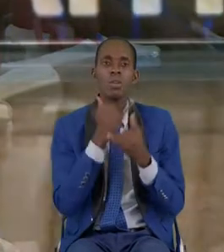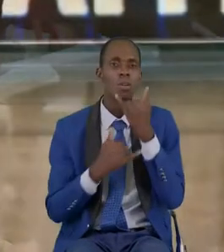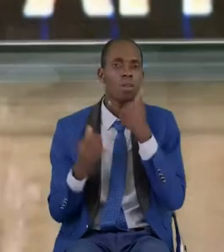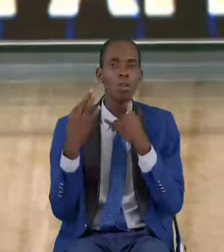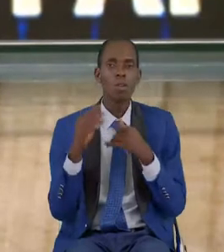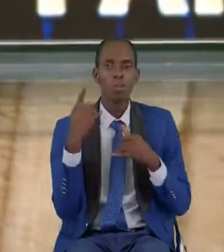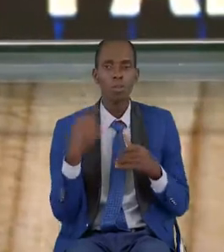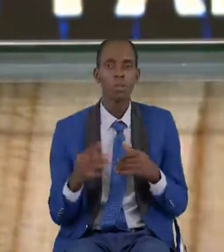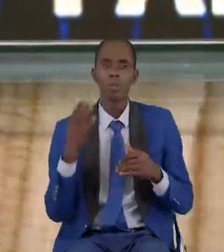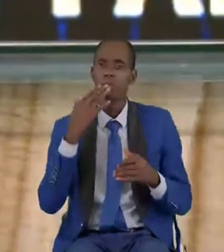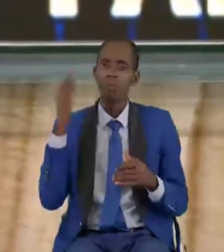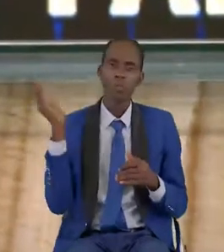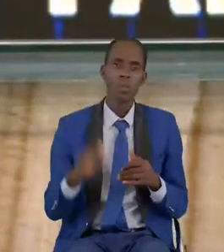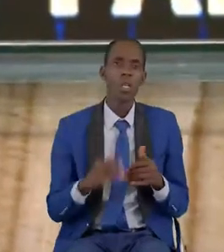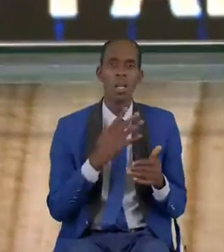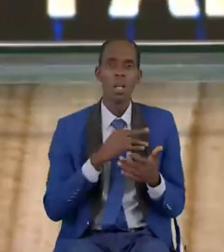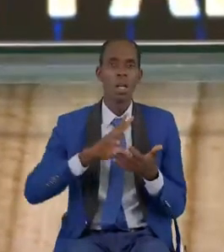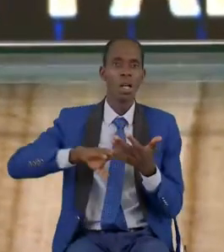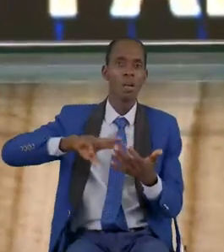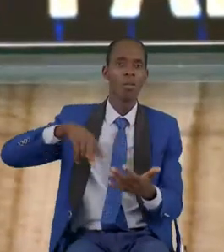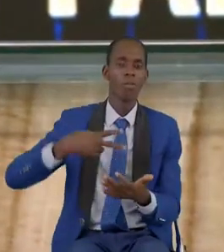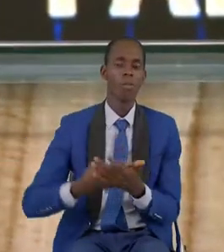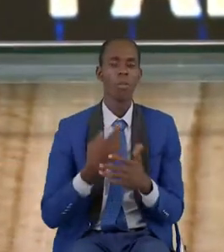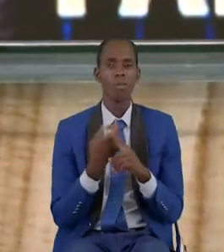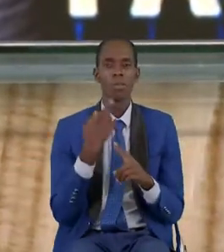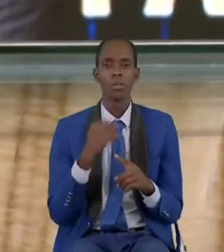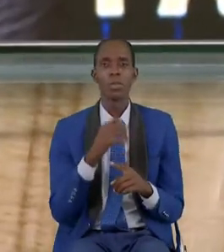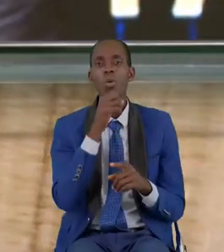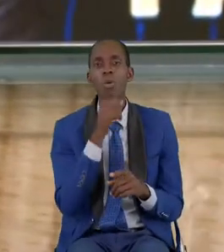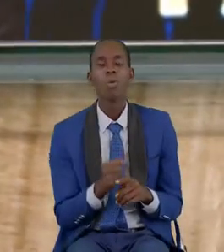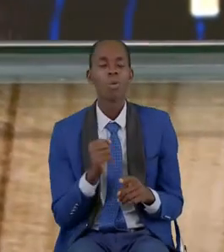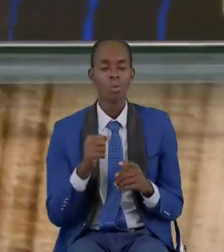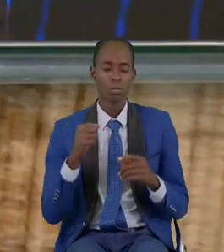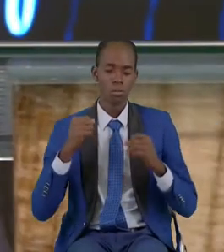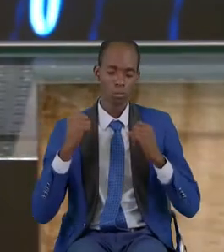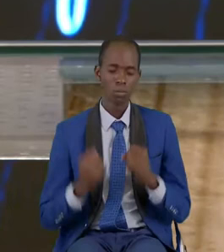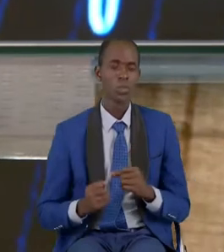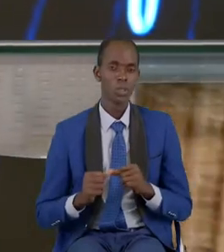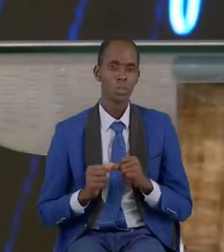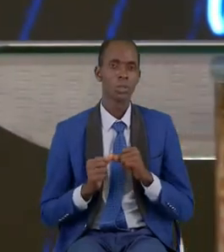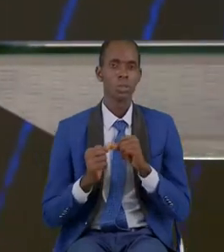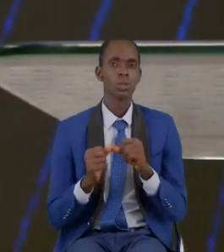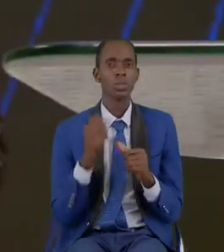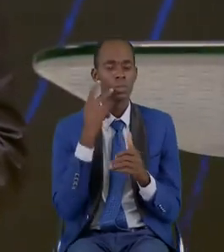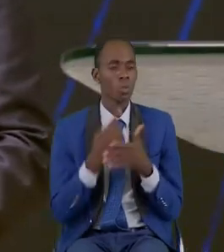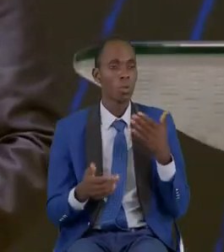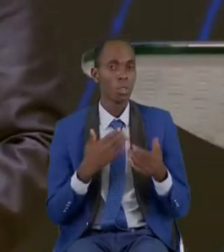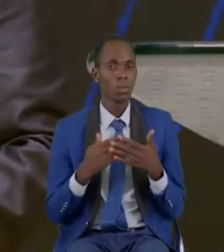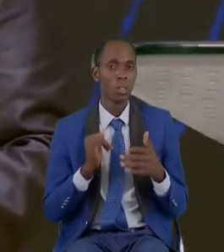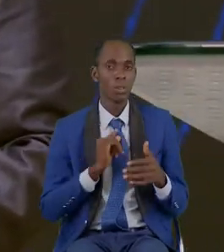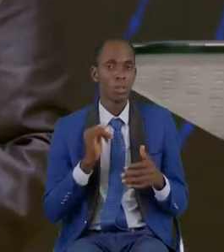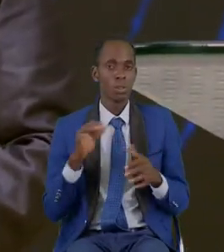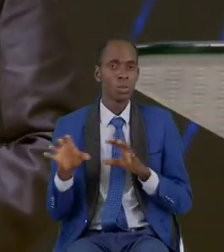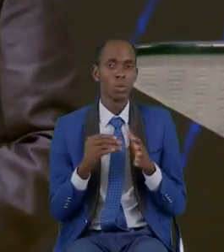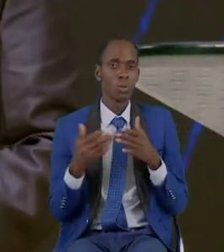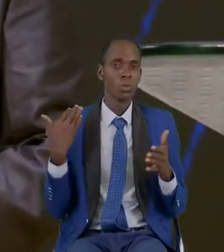fall from your own steadfastness. He said, whatever you see I've done and I wasn't steadfast, you stand